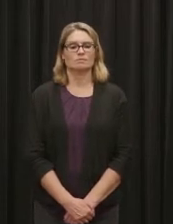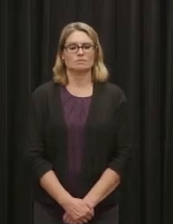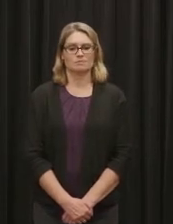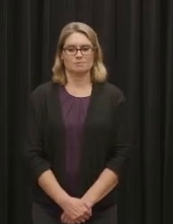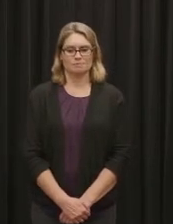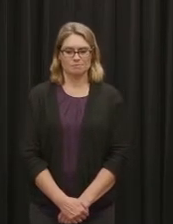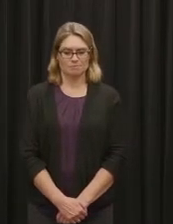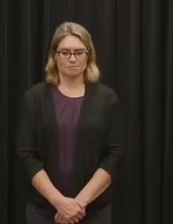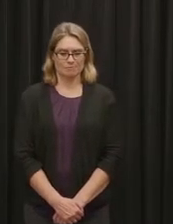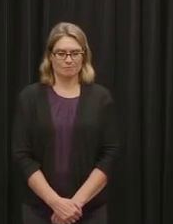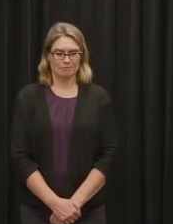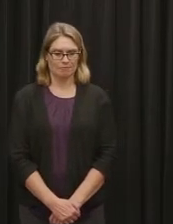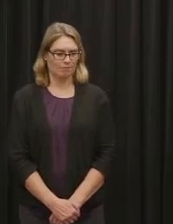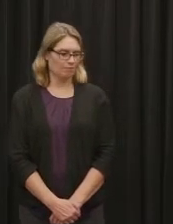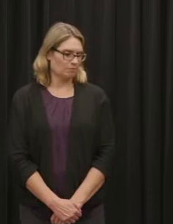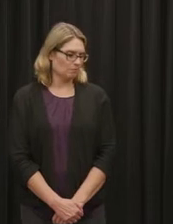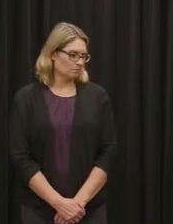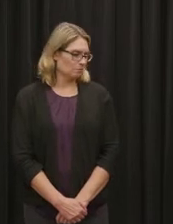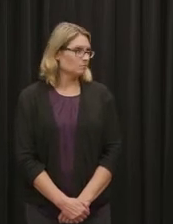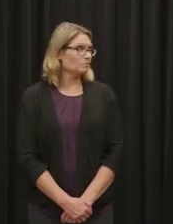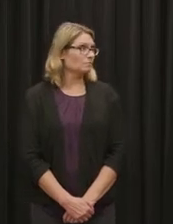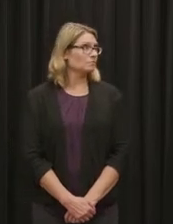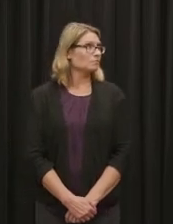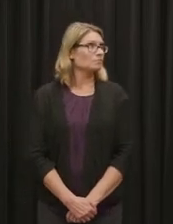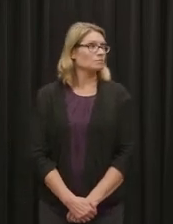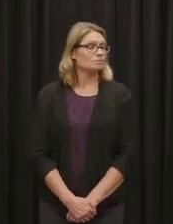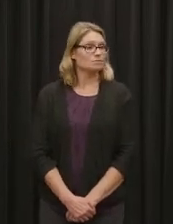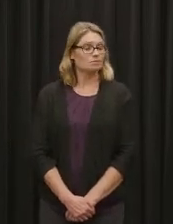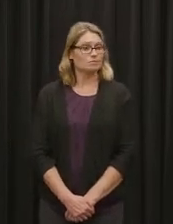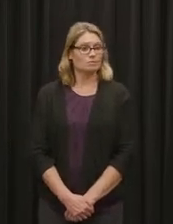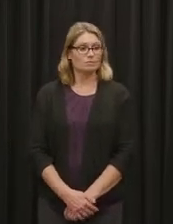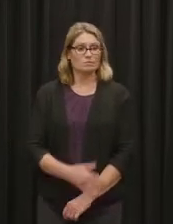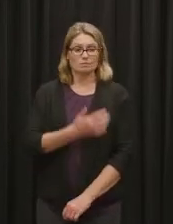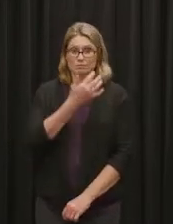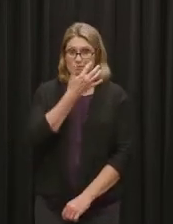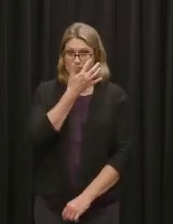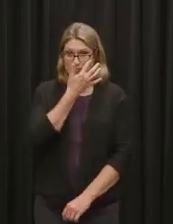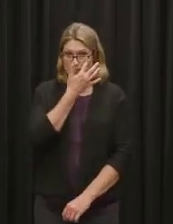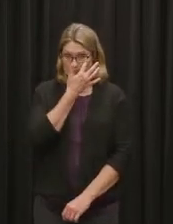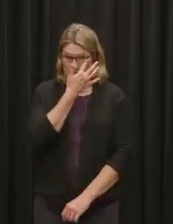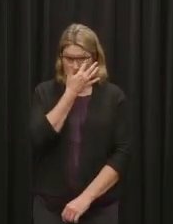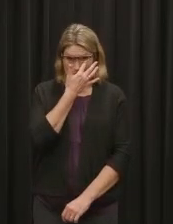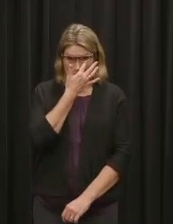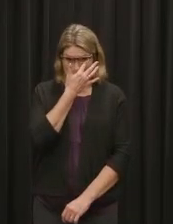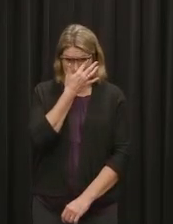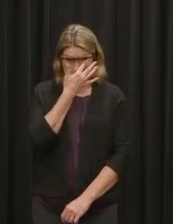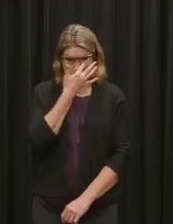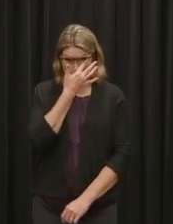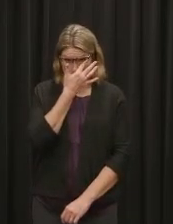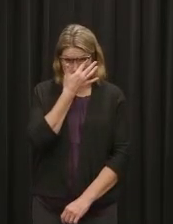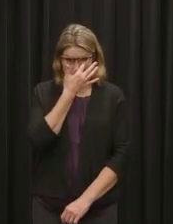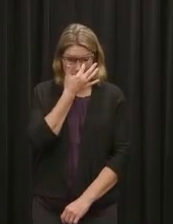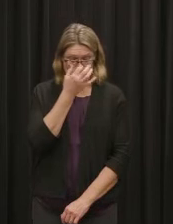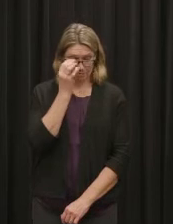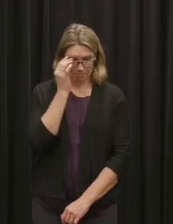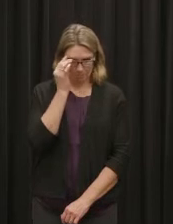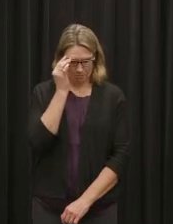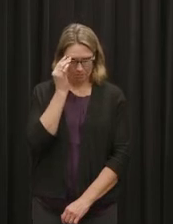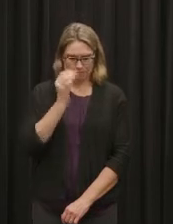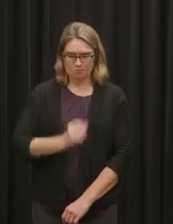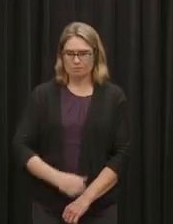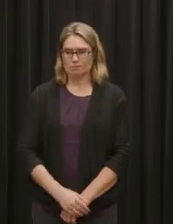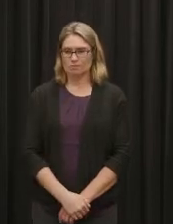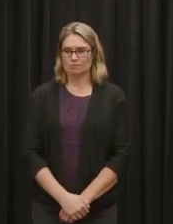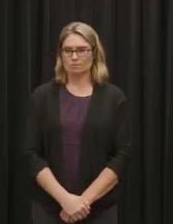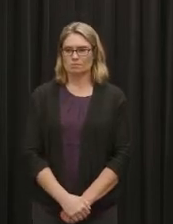I can confirm that there was an outbreak declared today at the regional hospital in